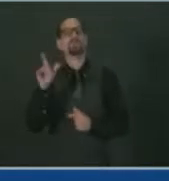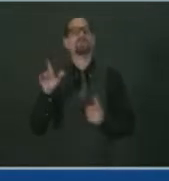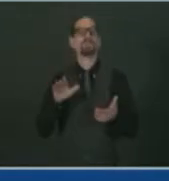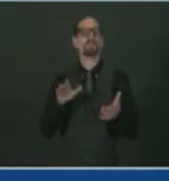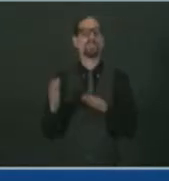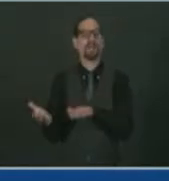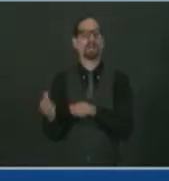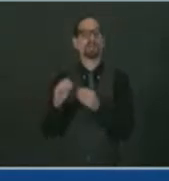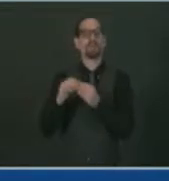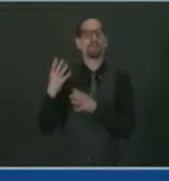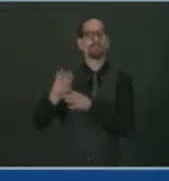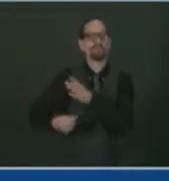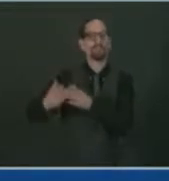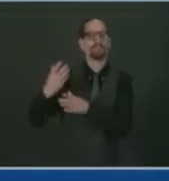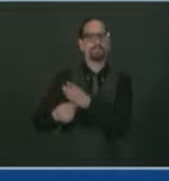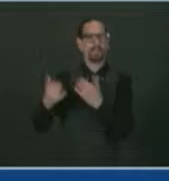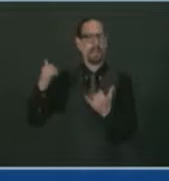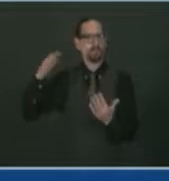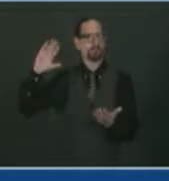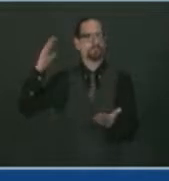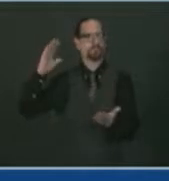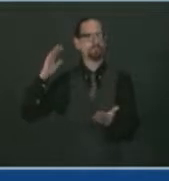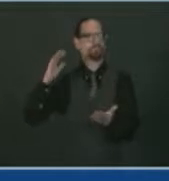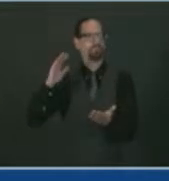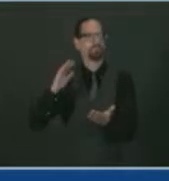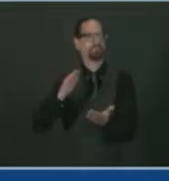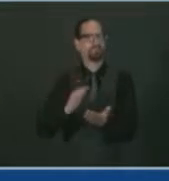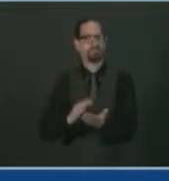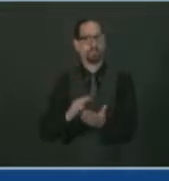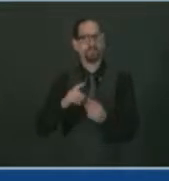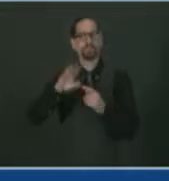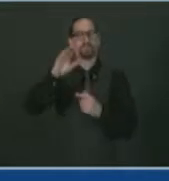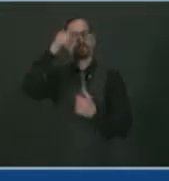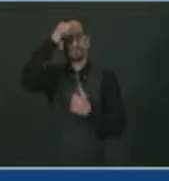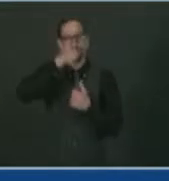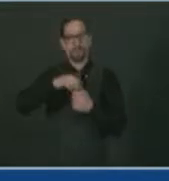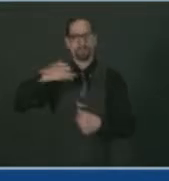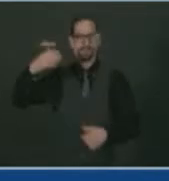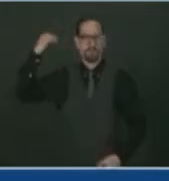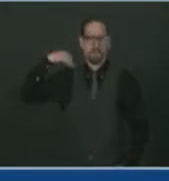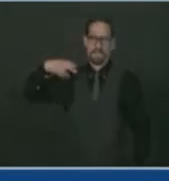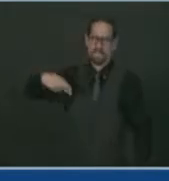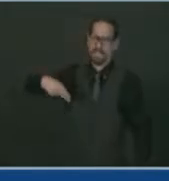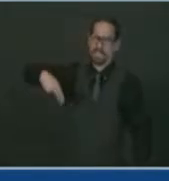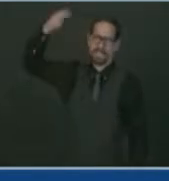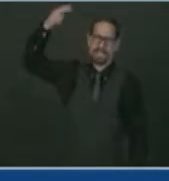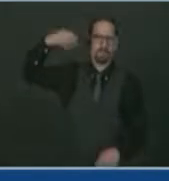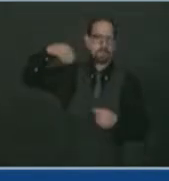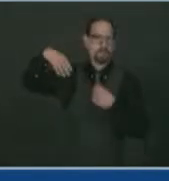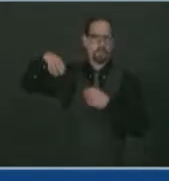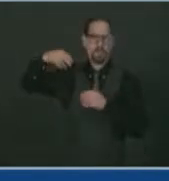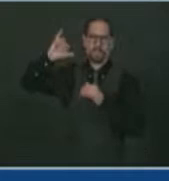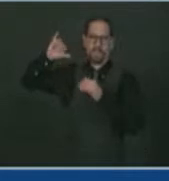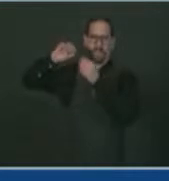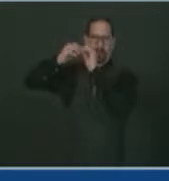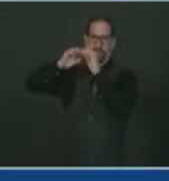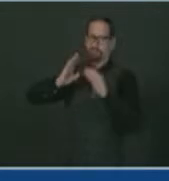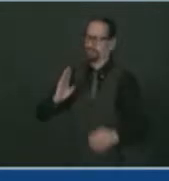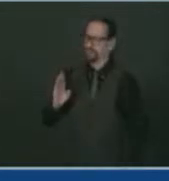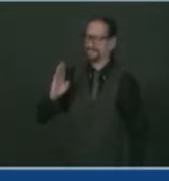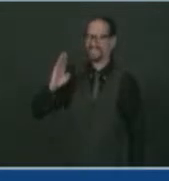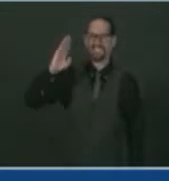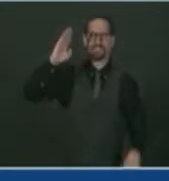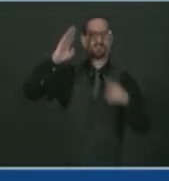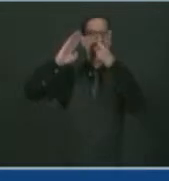down 86% from our peak. However, we do sadly have one